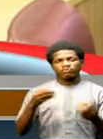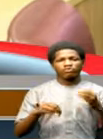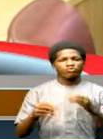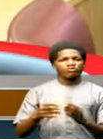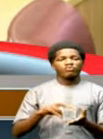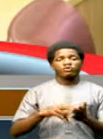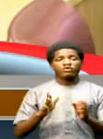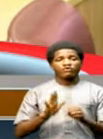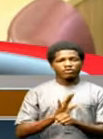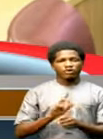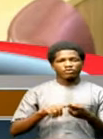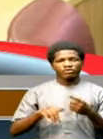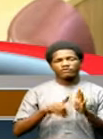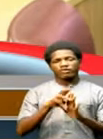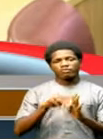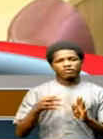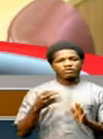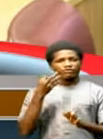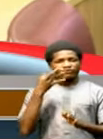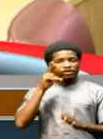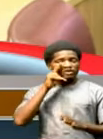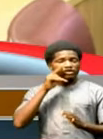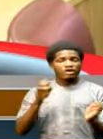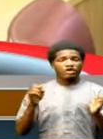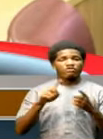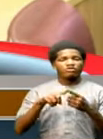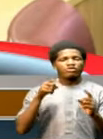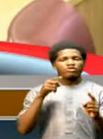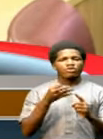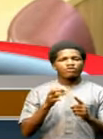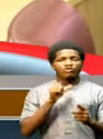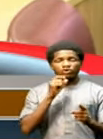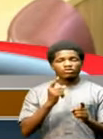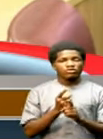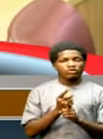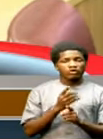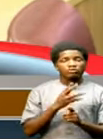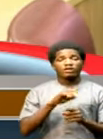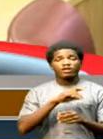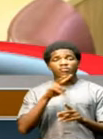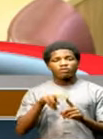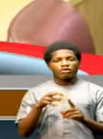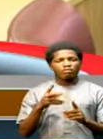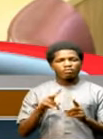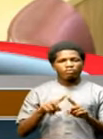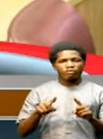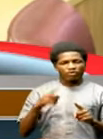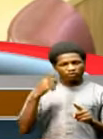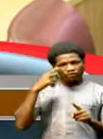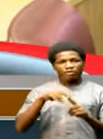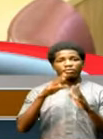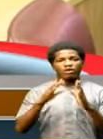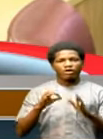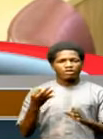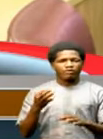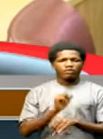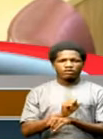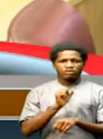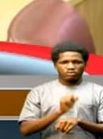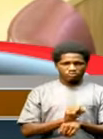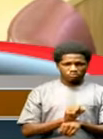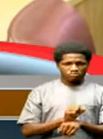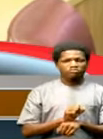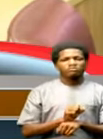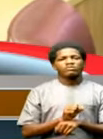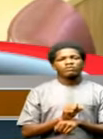the development of Nigeria, even to the point of not just being employed but employers of labor within the provisions